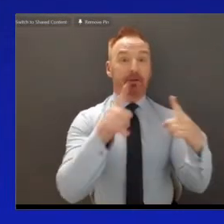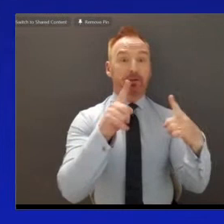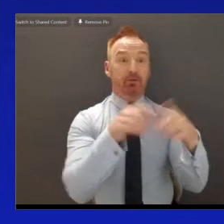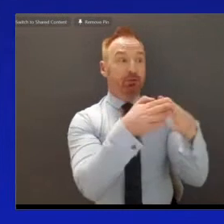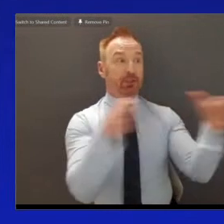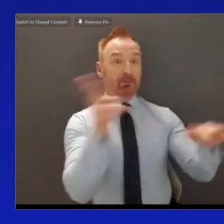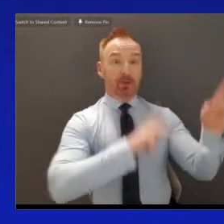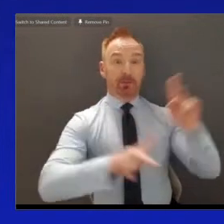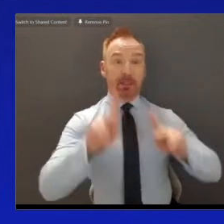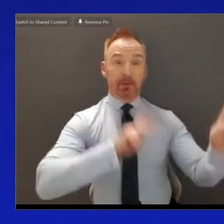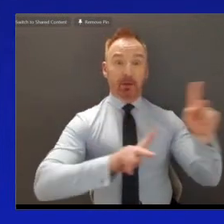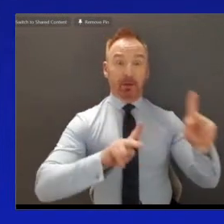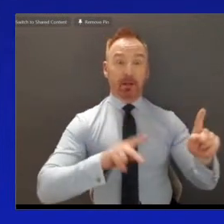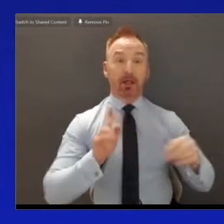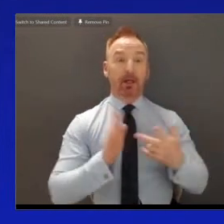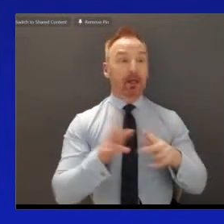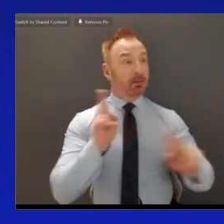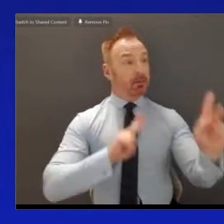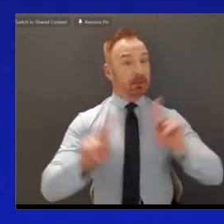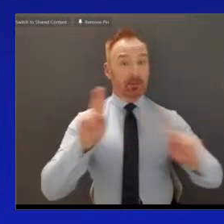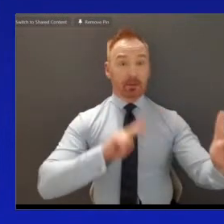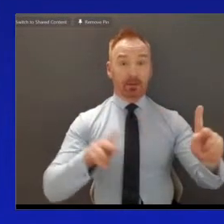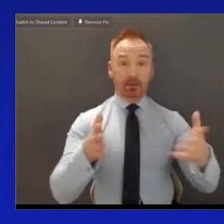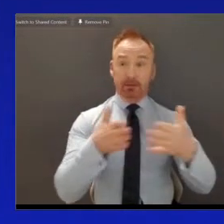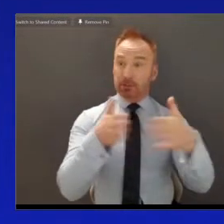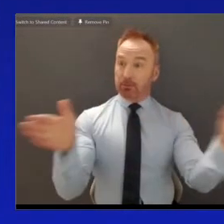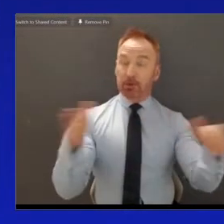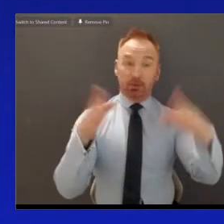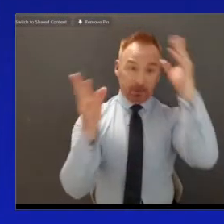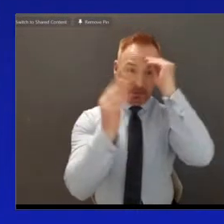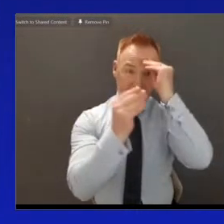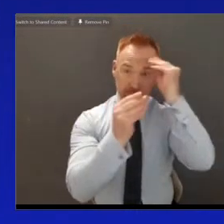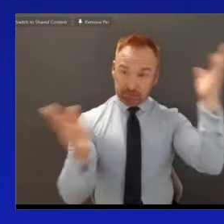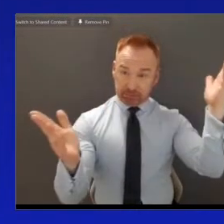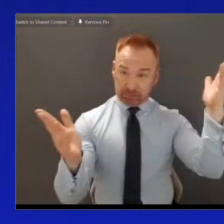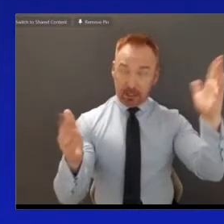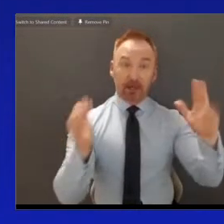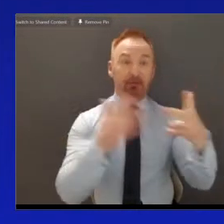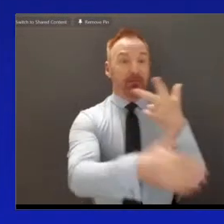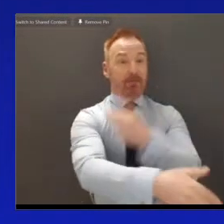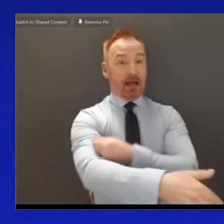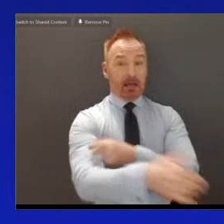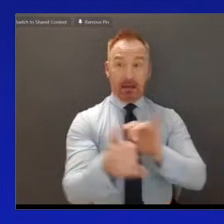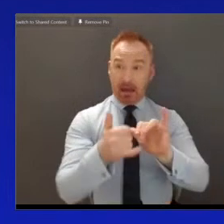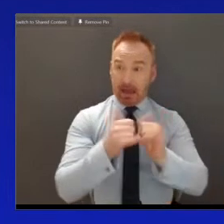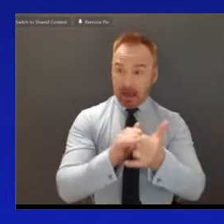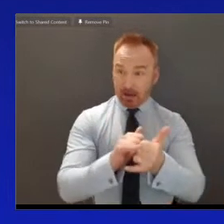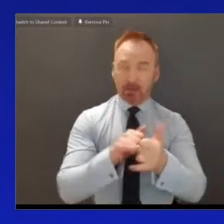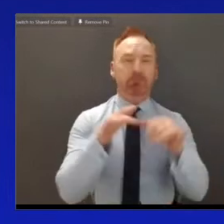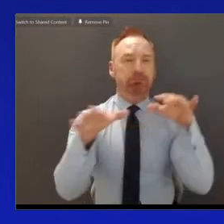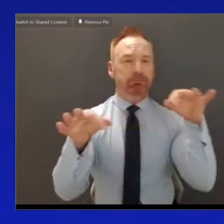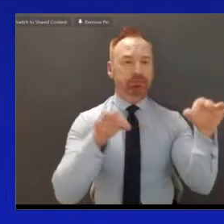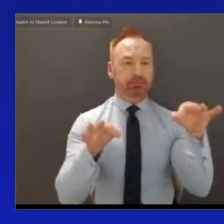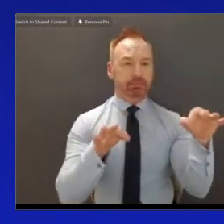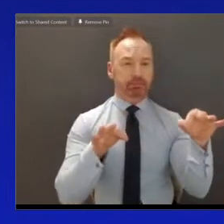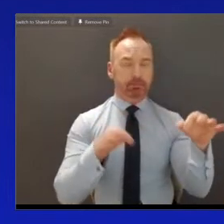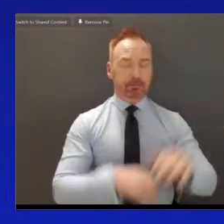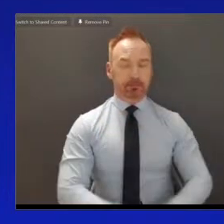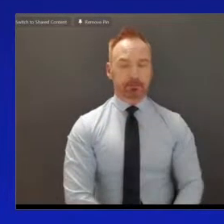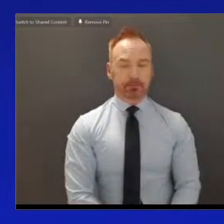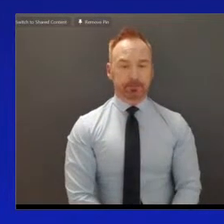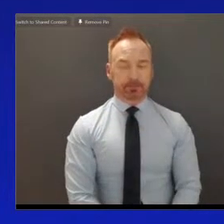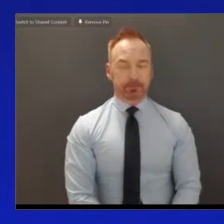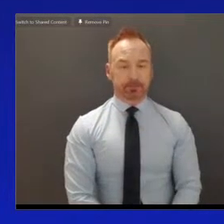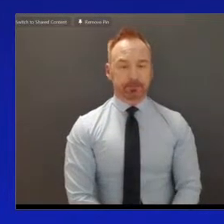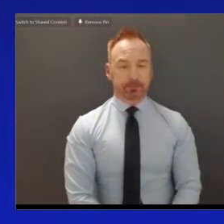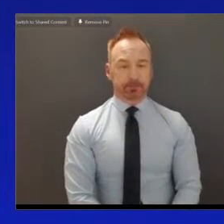leur indiquer comment procéder pour y avoir accès. This time will come as the vaccine supplies increases, and